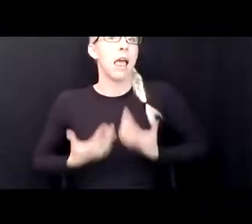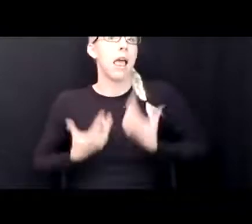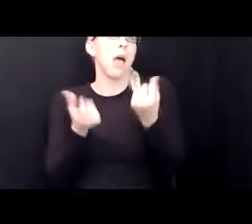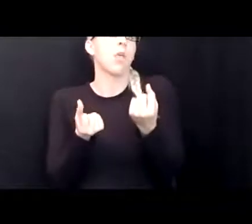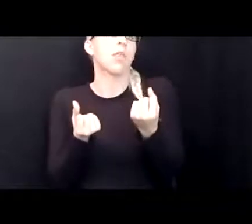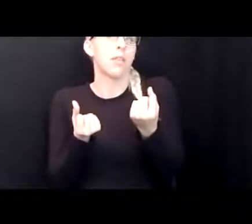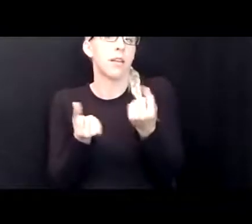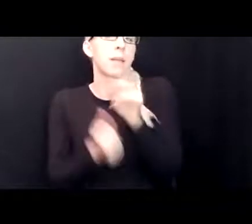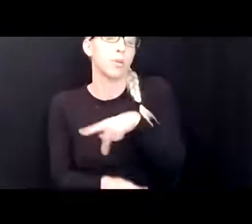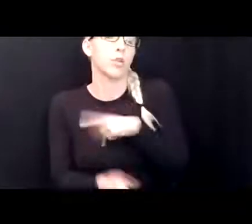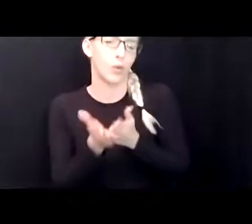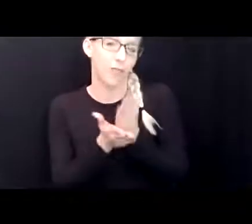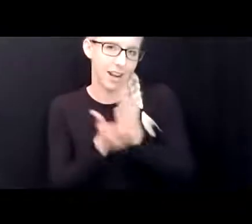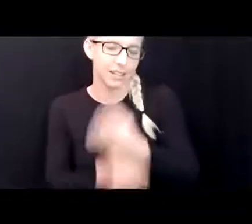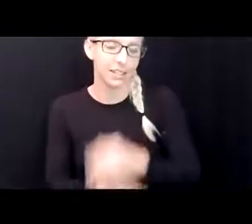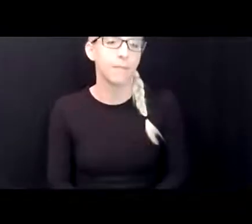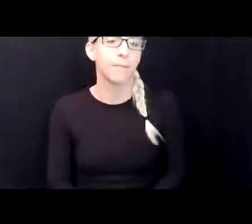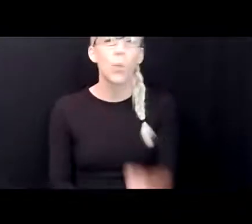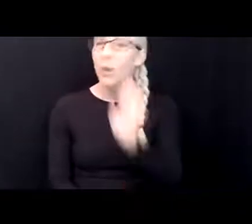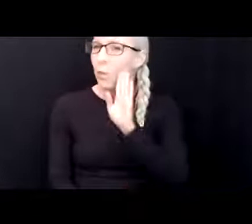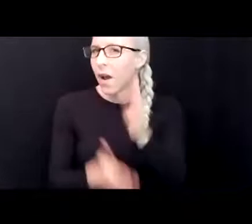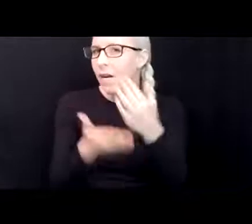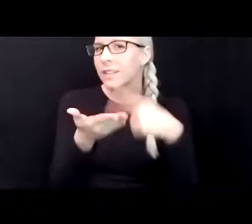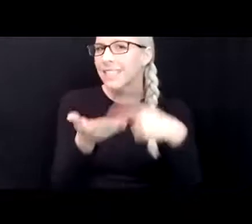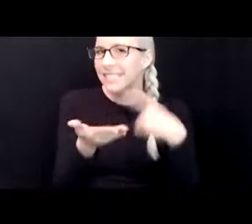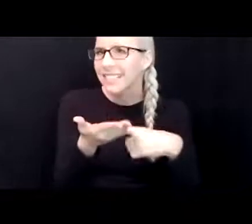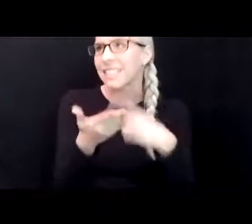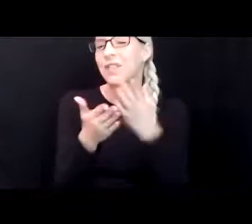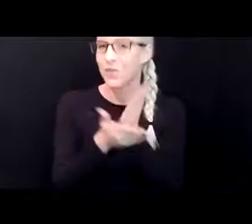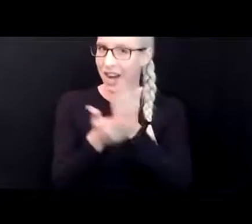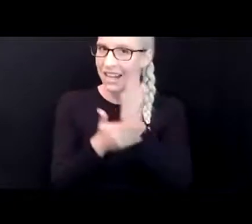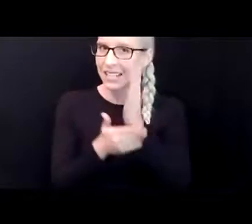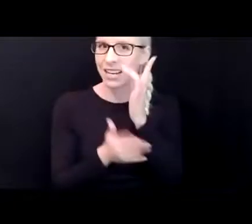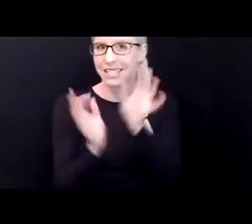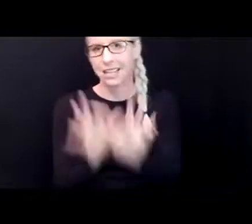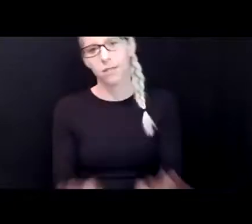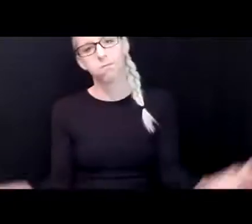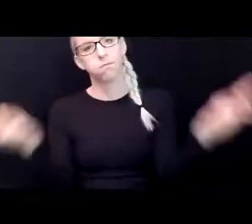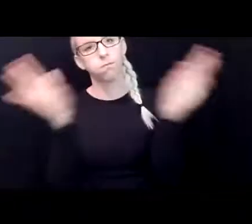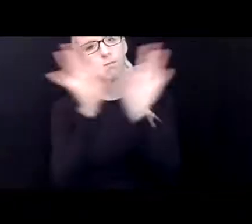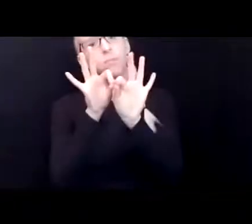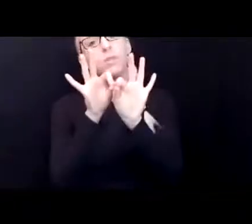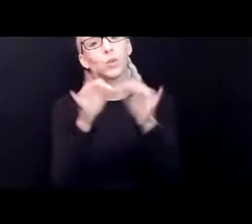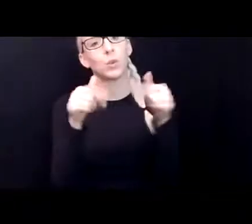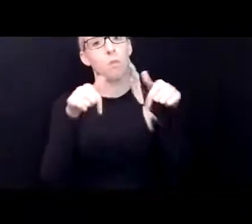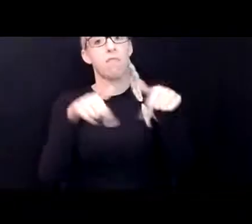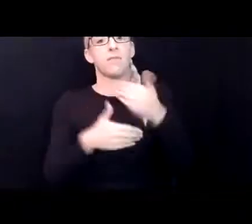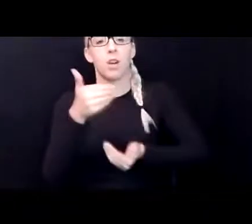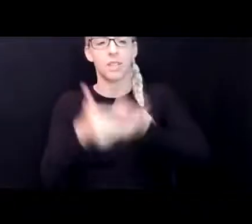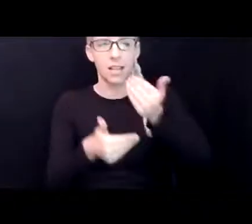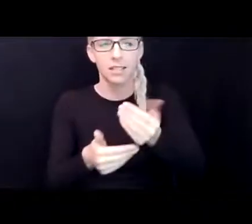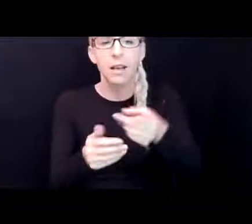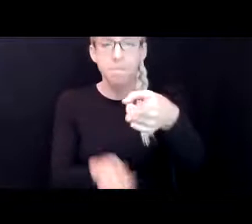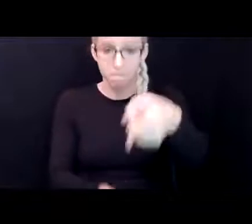be appointed. We're going to spend a few minutes on the rights because they're so critical and integral to this process. Here's a quick